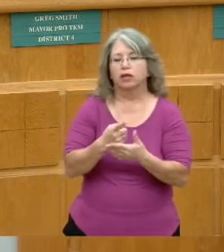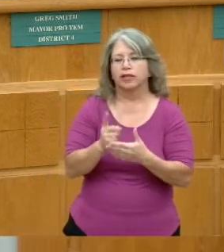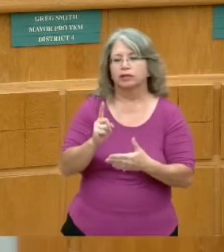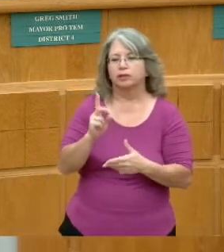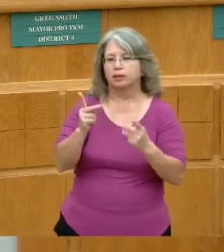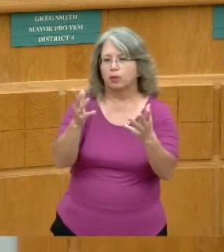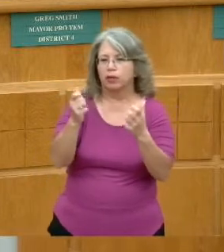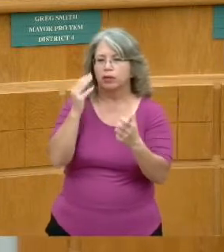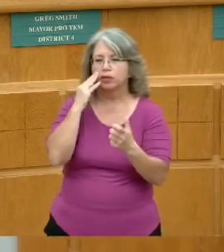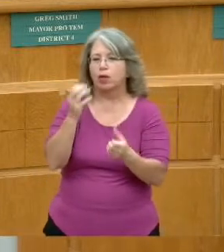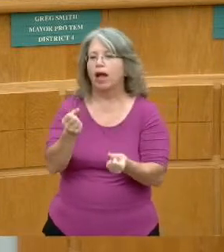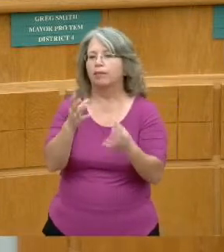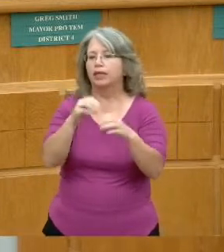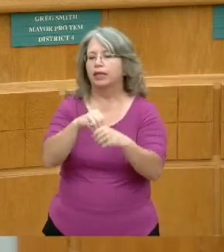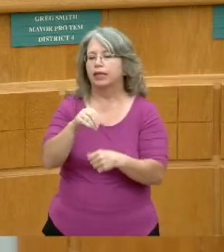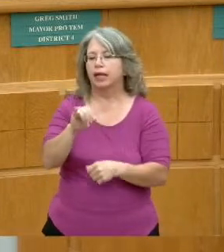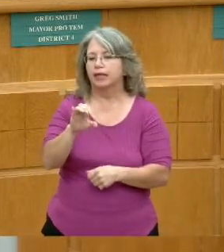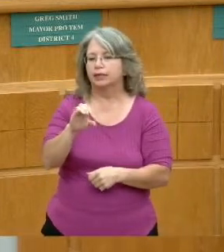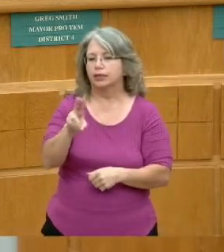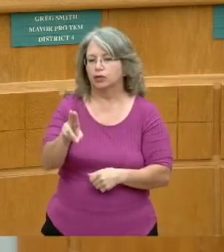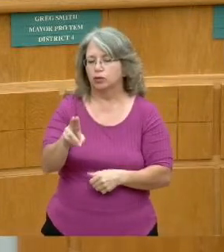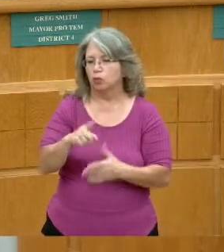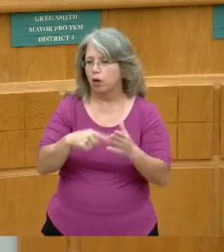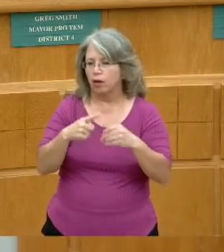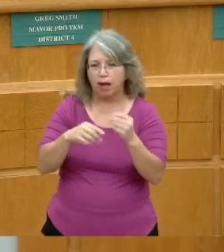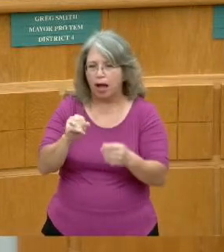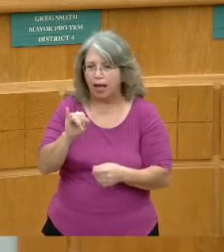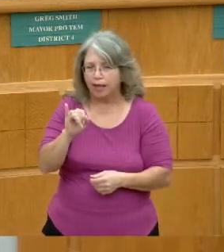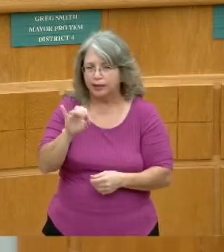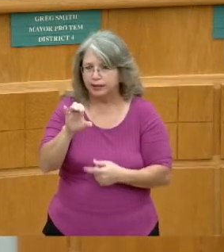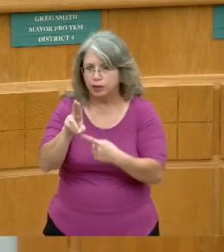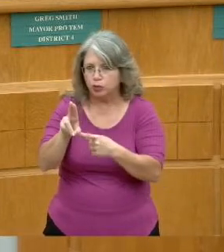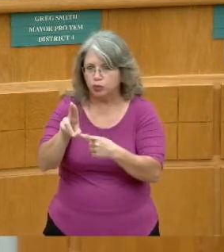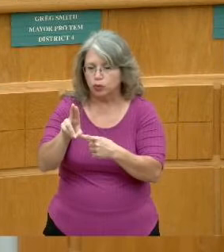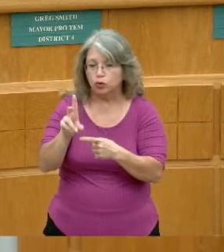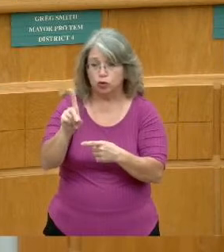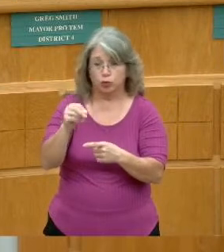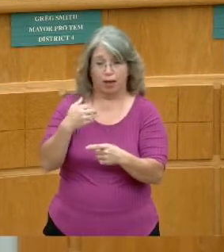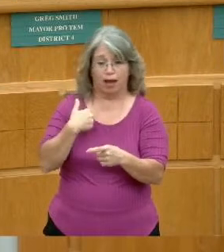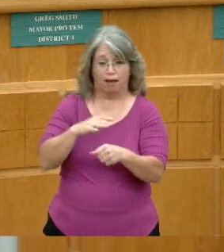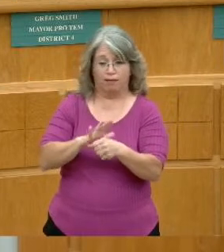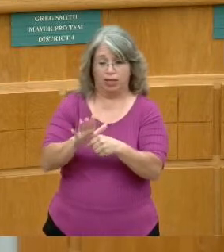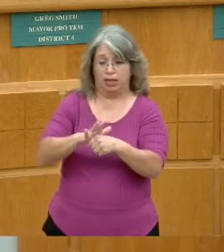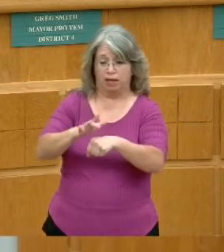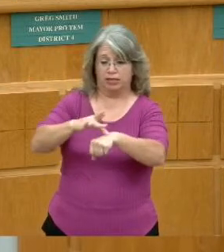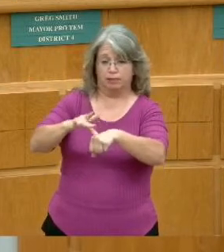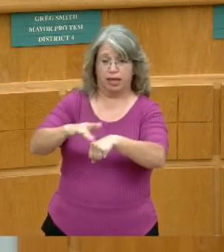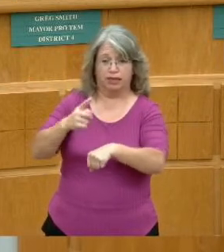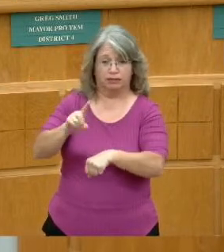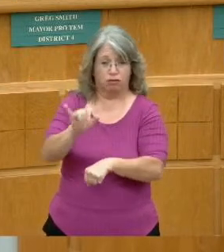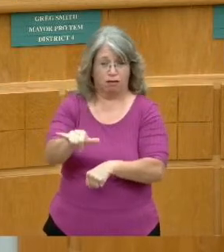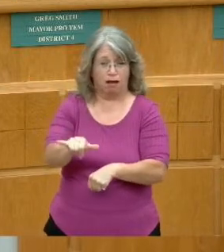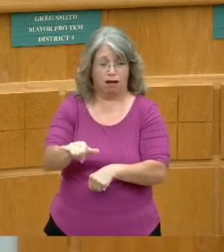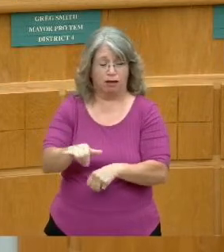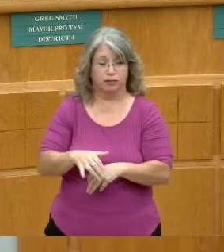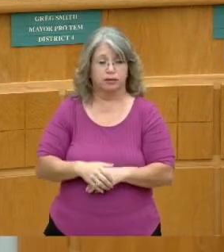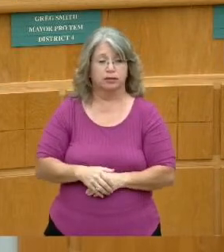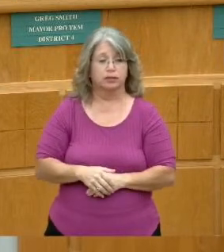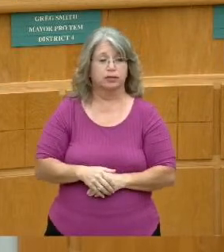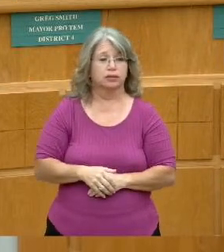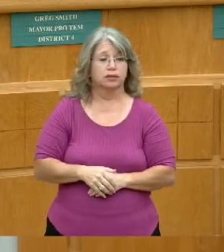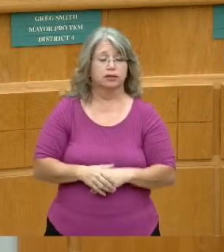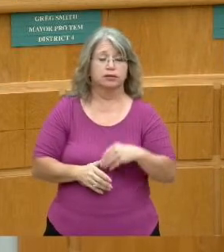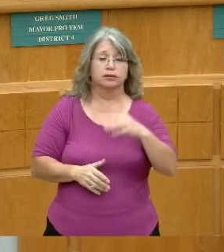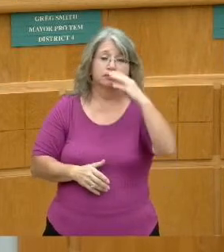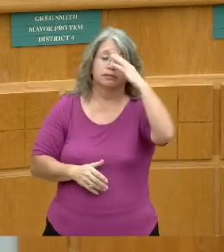hospitalizations, but what about the ICUs? Do we have enough space? for that. And again, this is just